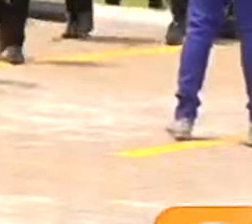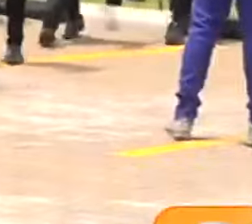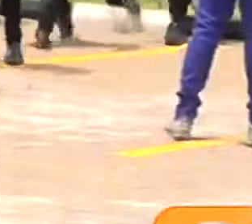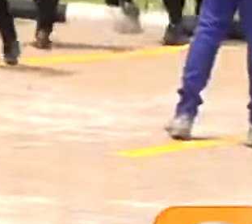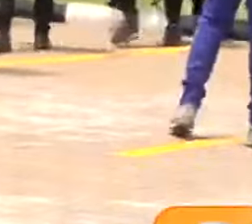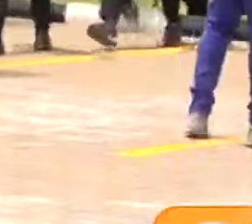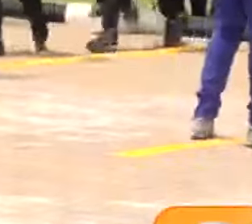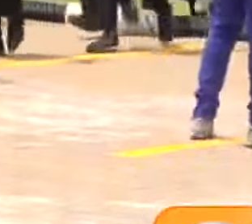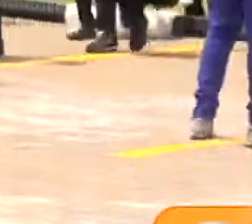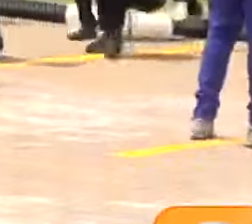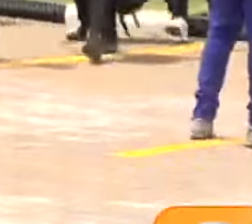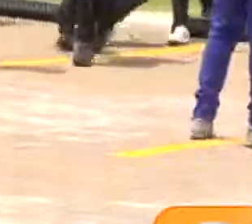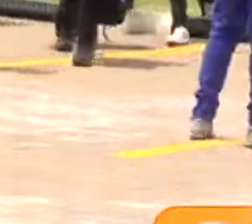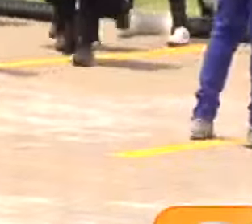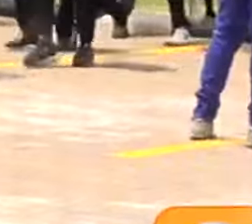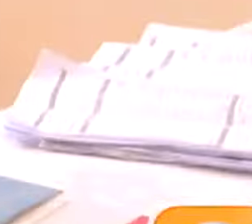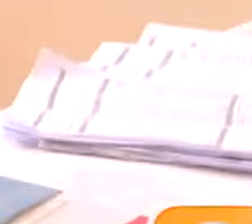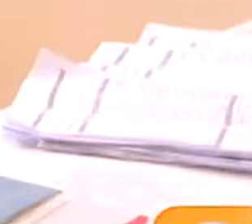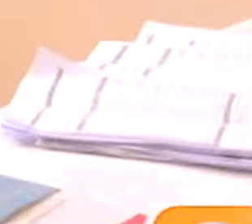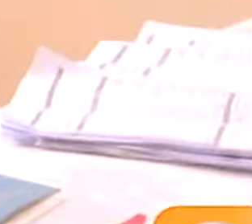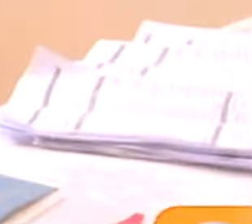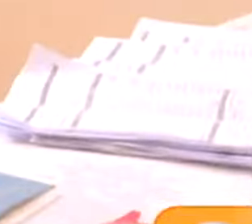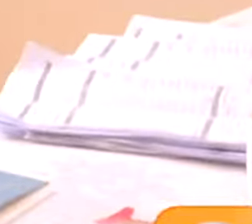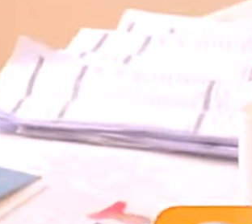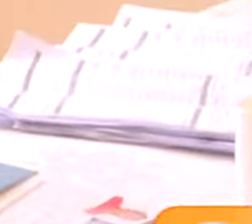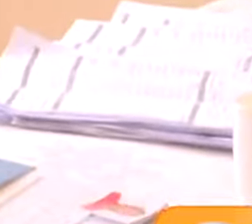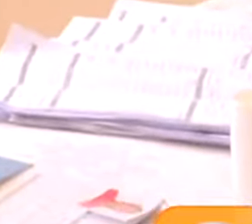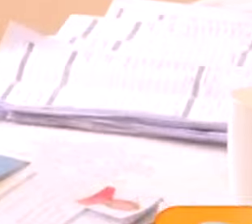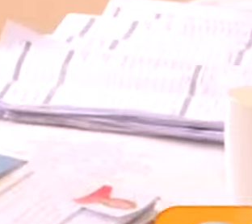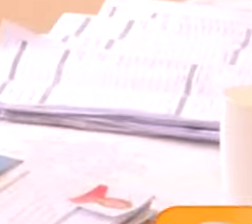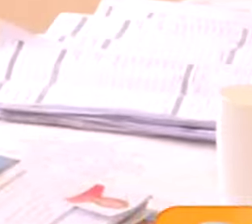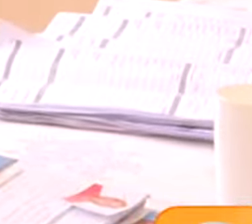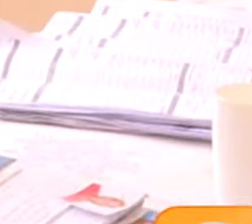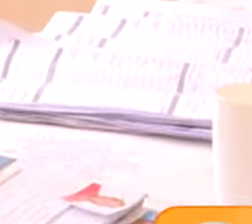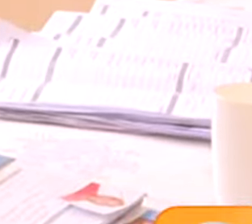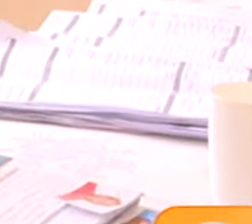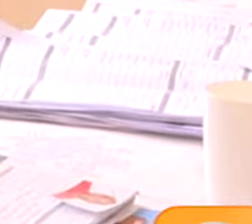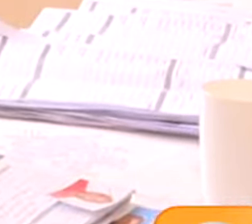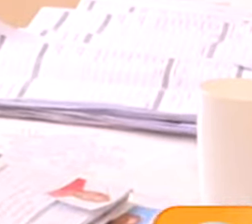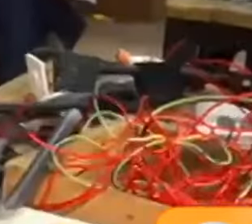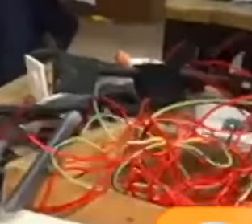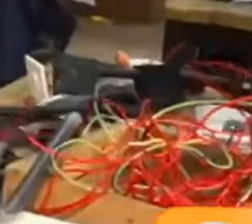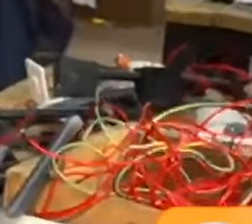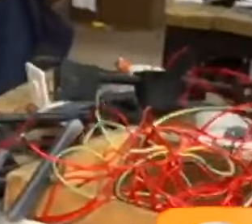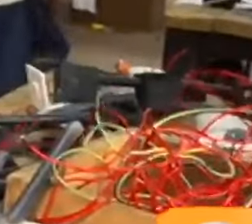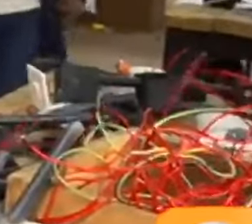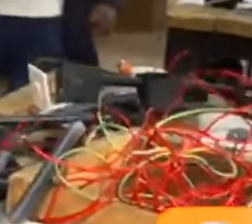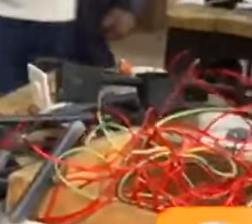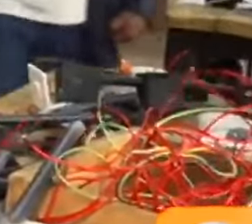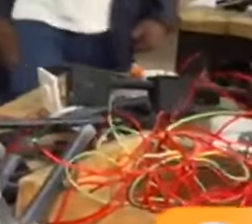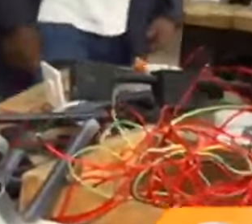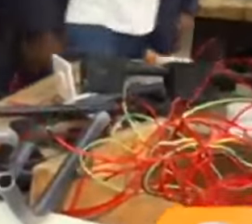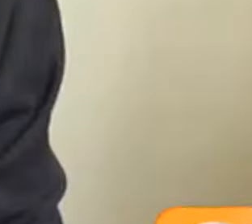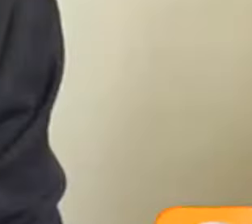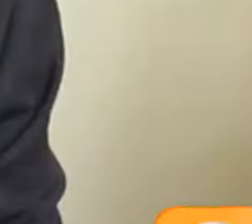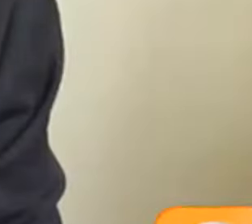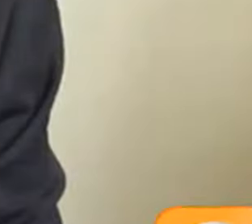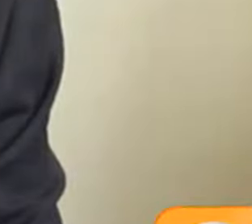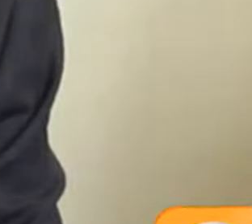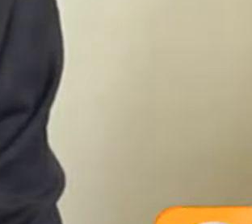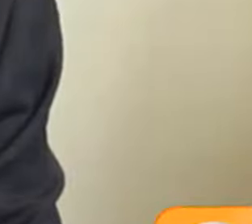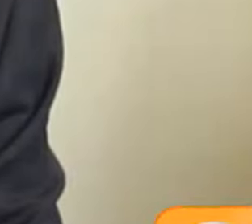on the job and location. The interviews are free of charge, but some workers may be required to pay processing fees. CS